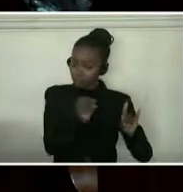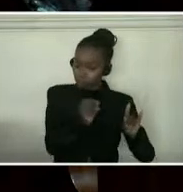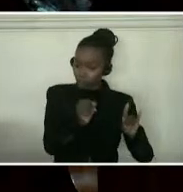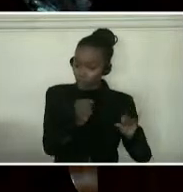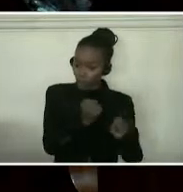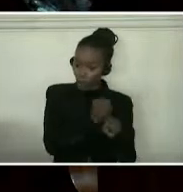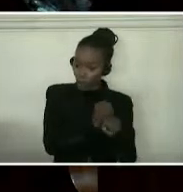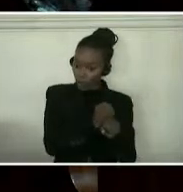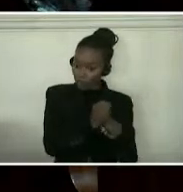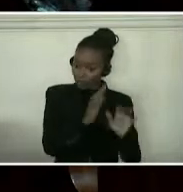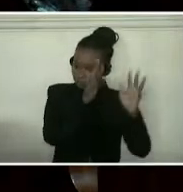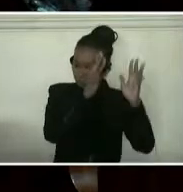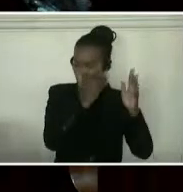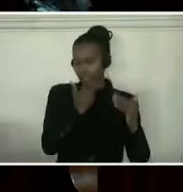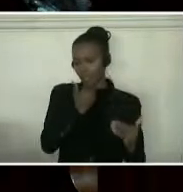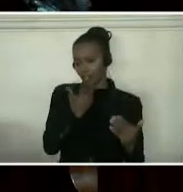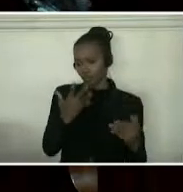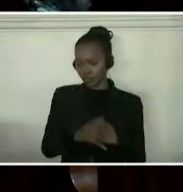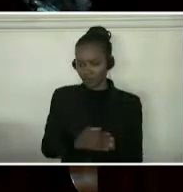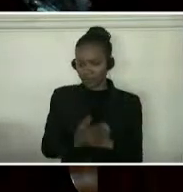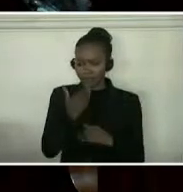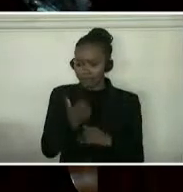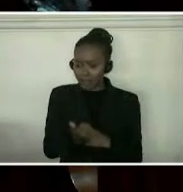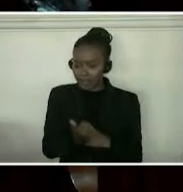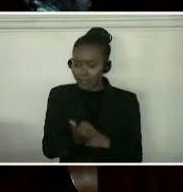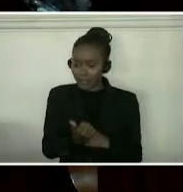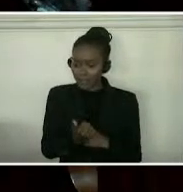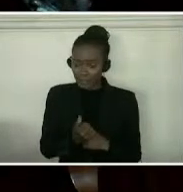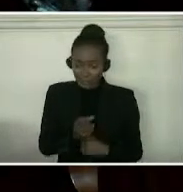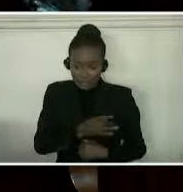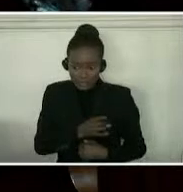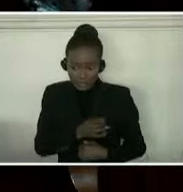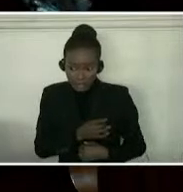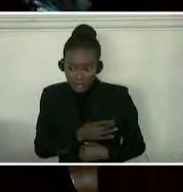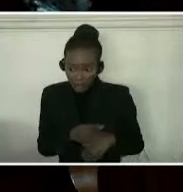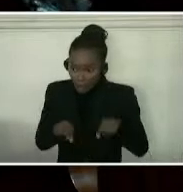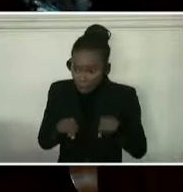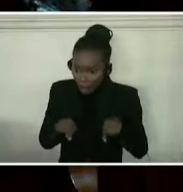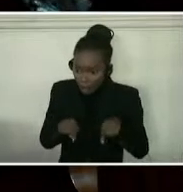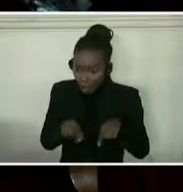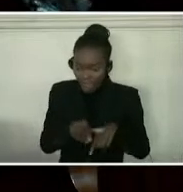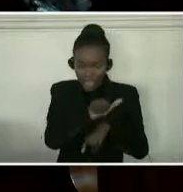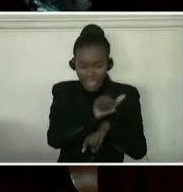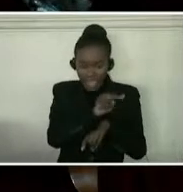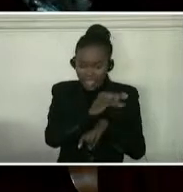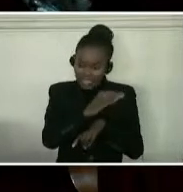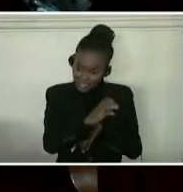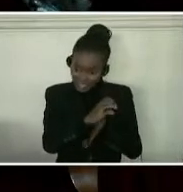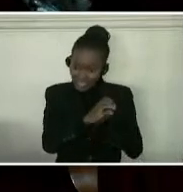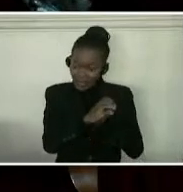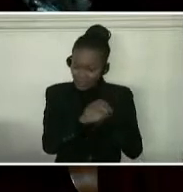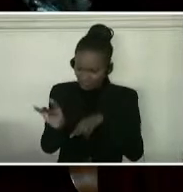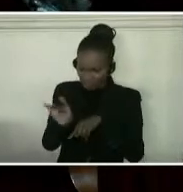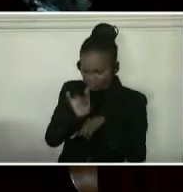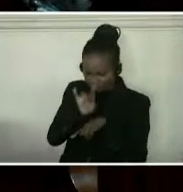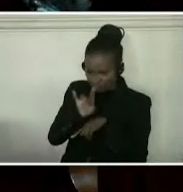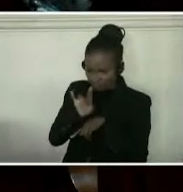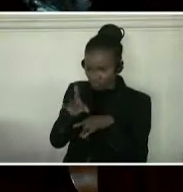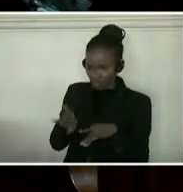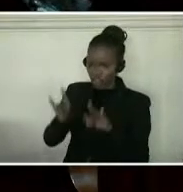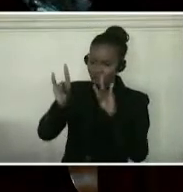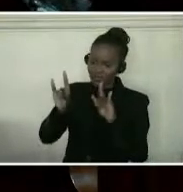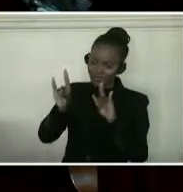so um the african national congress is going to deploy again a capable chipper